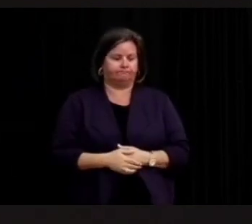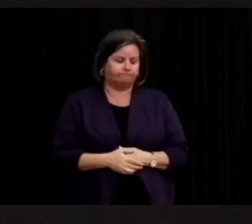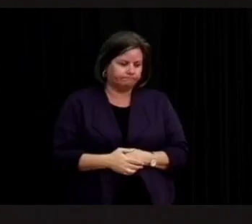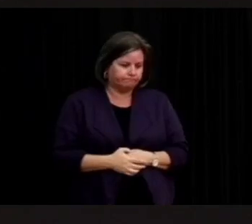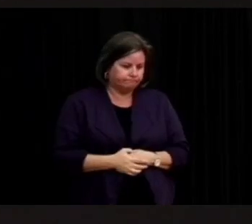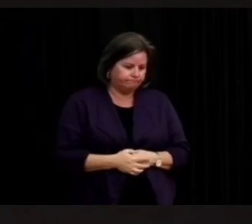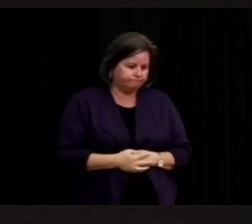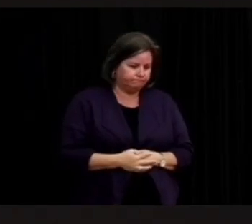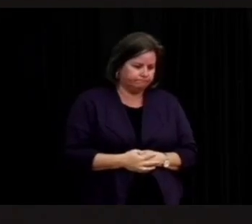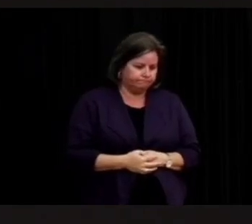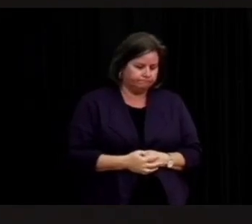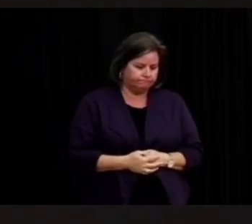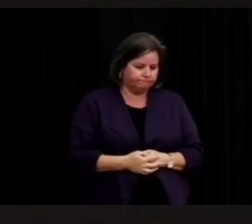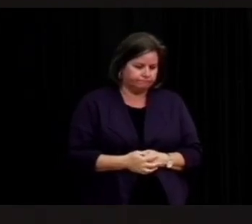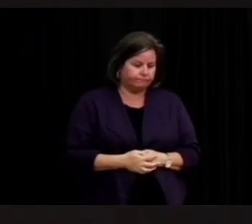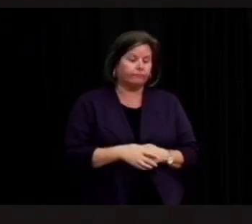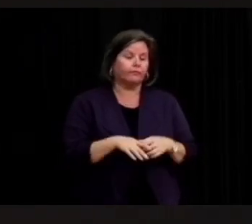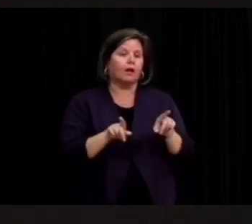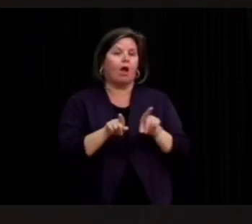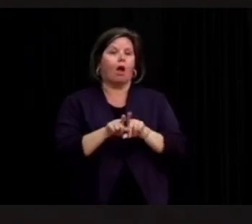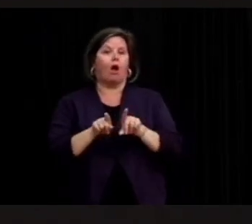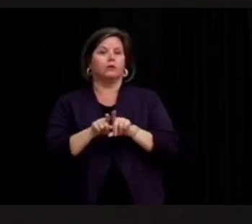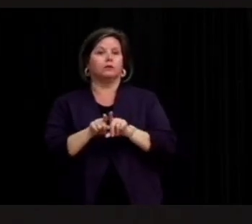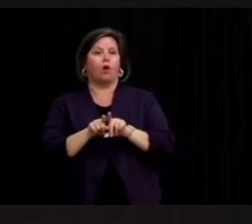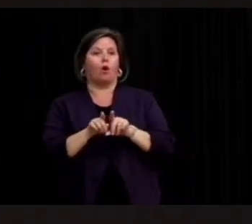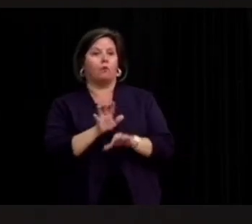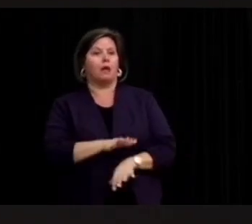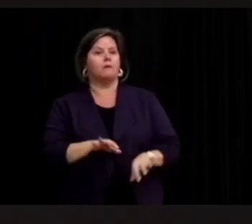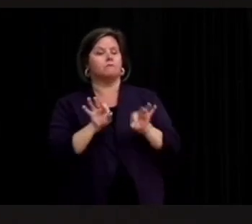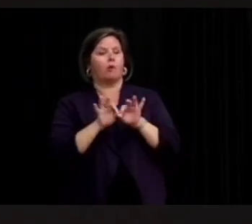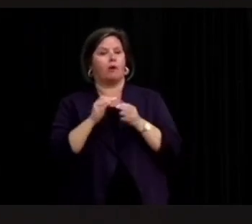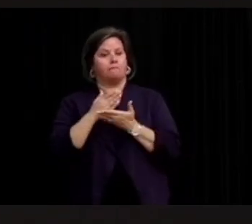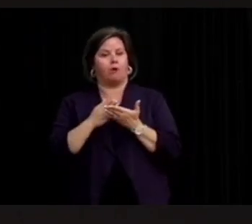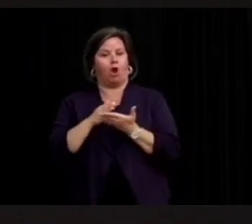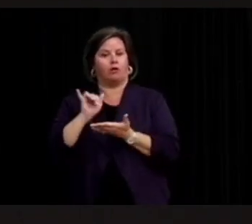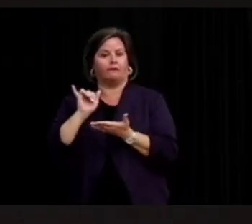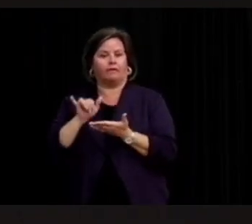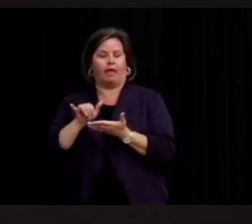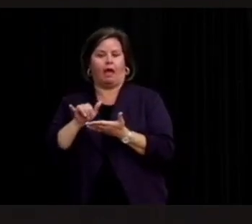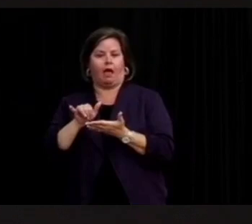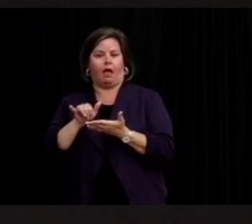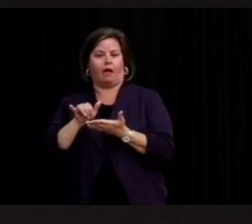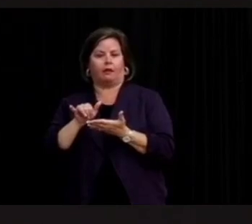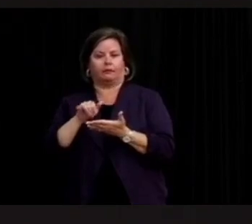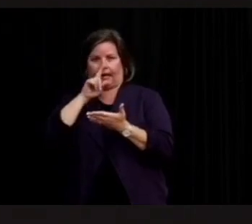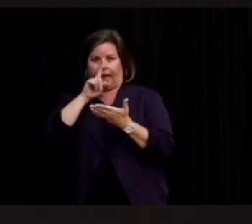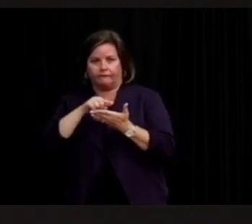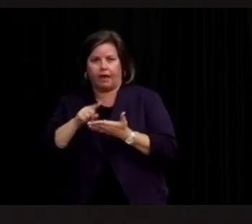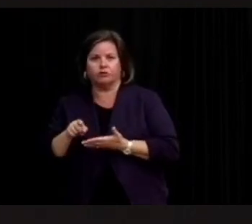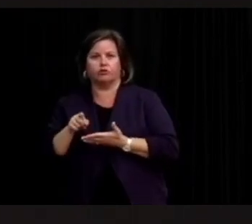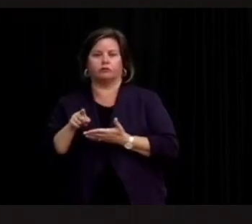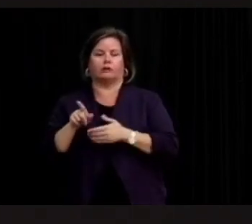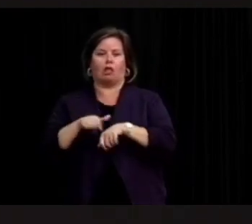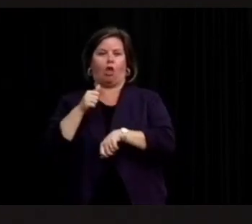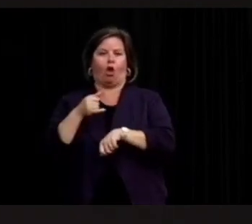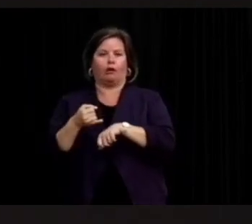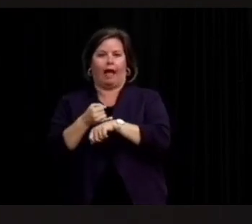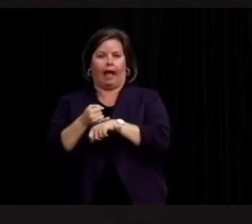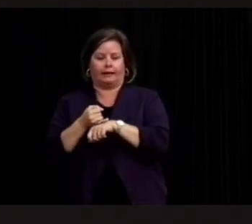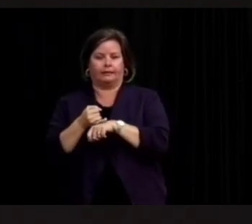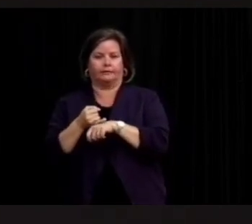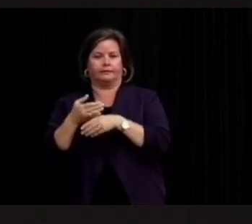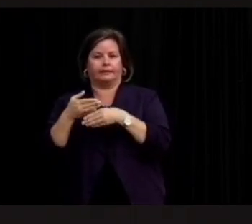the puzzle from that Long Island Divided investigation was the evidence of denial of equal professional